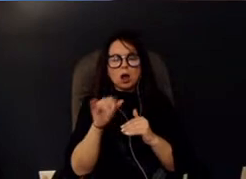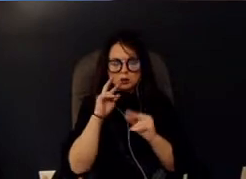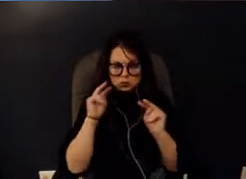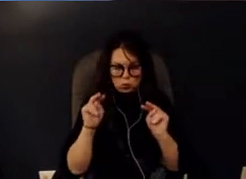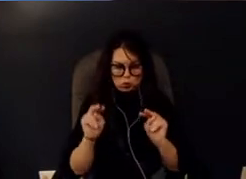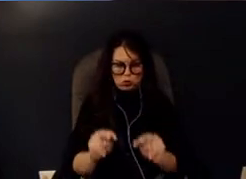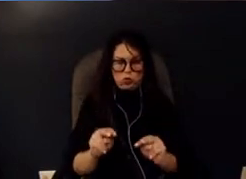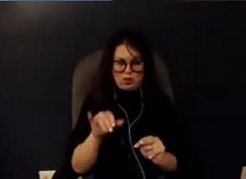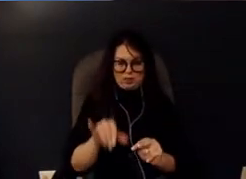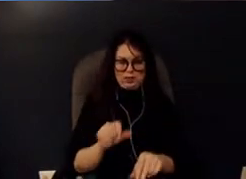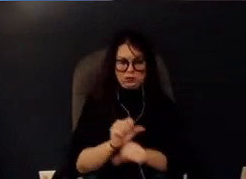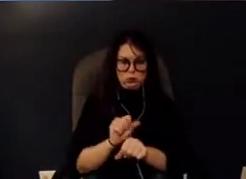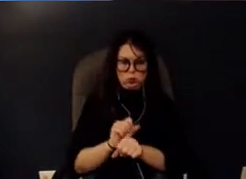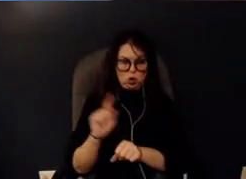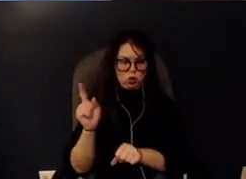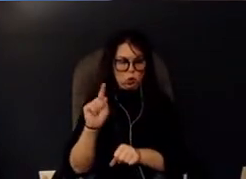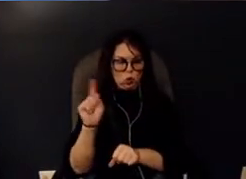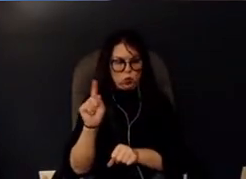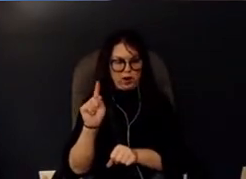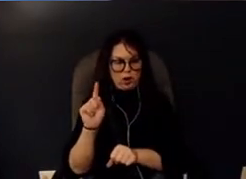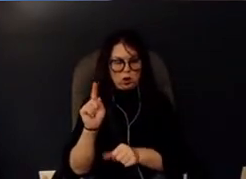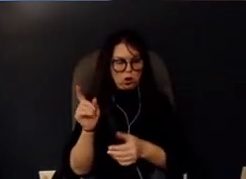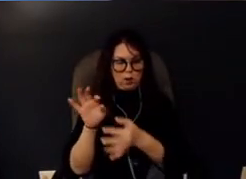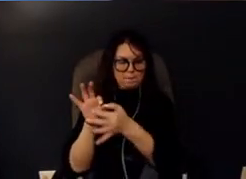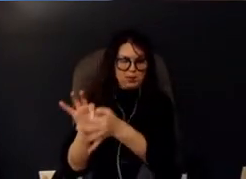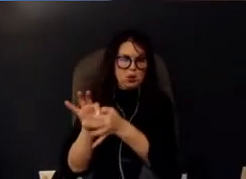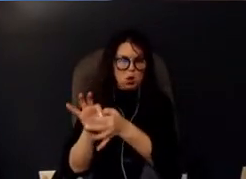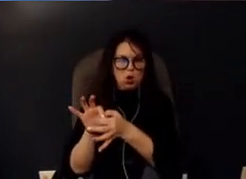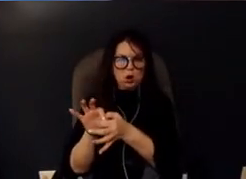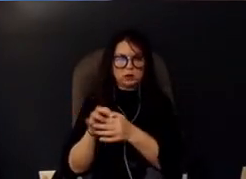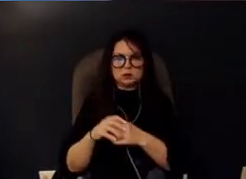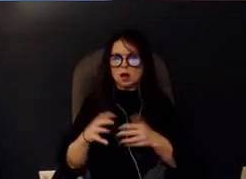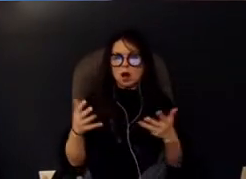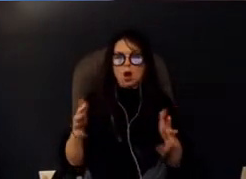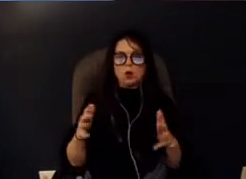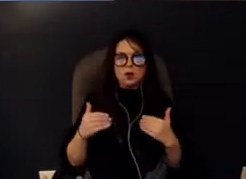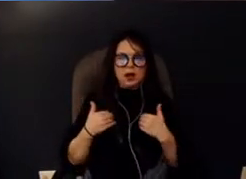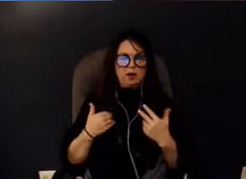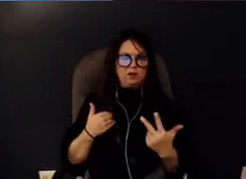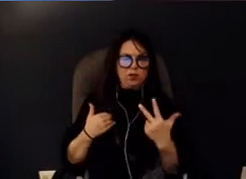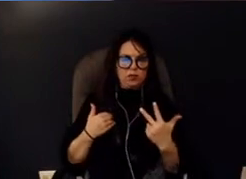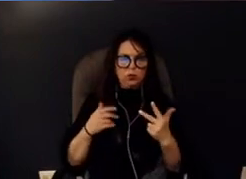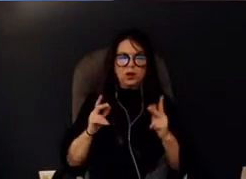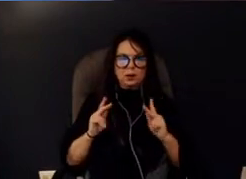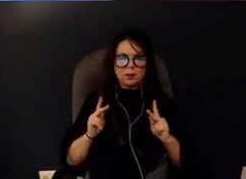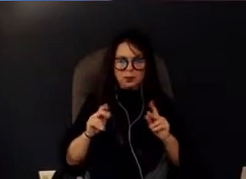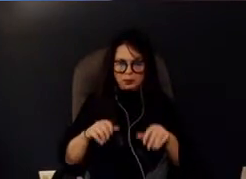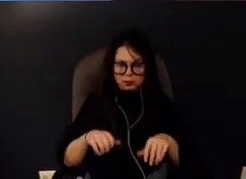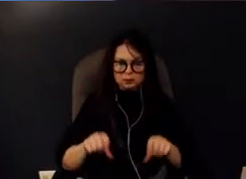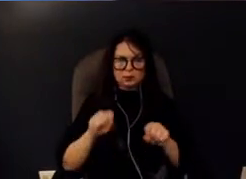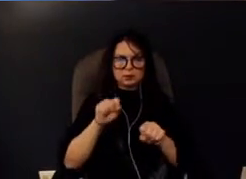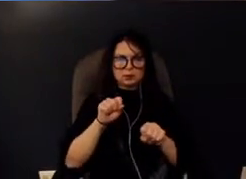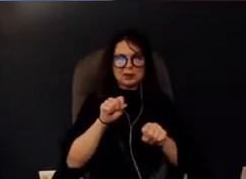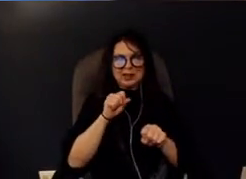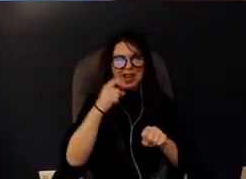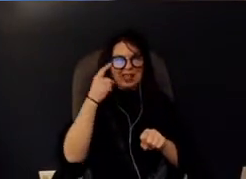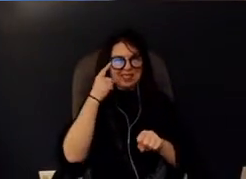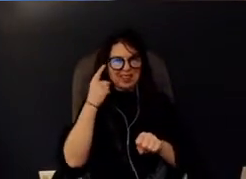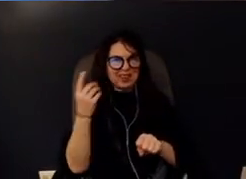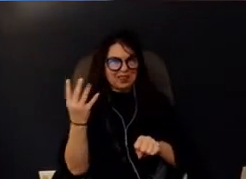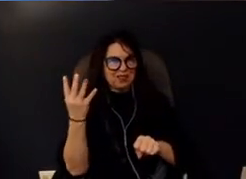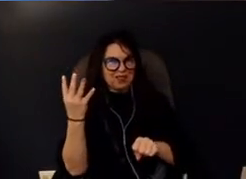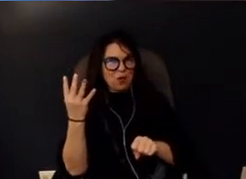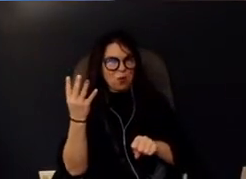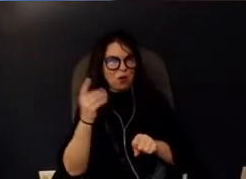structure. There are already three people that are doing this work. I think there's actually four, but one of them is giving notice because